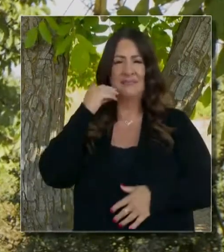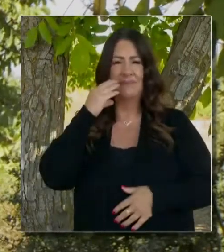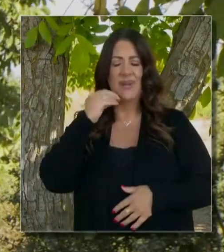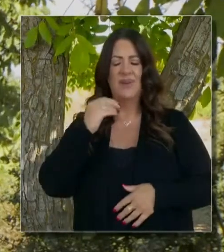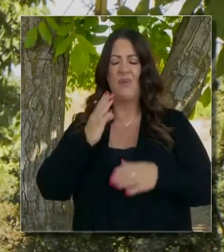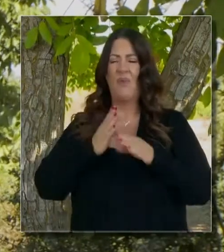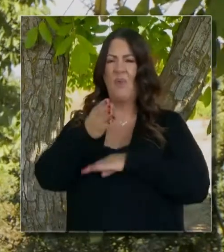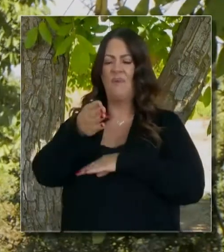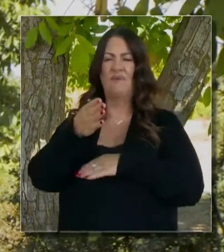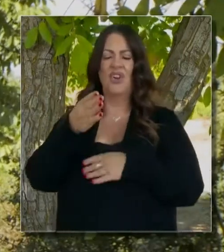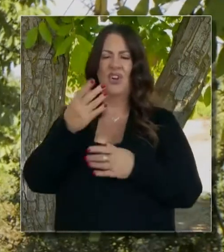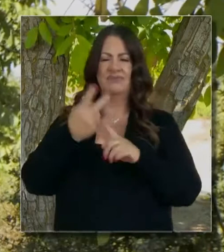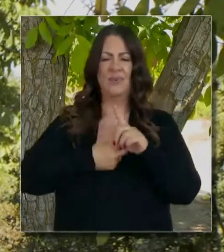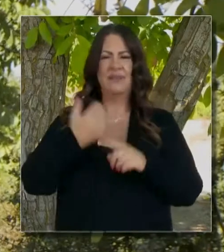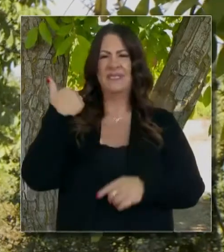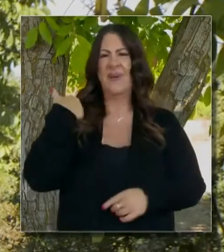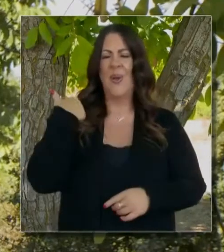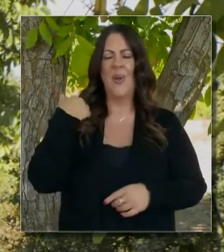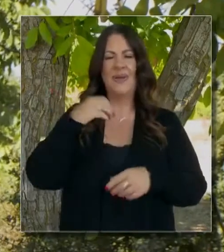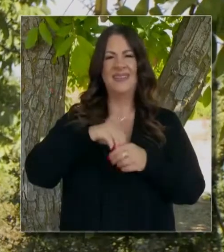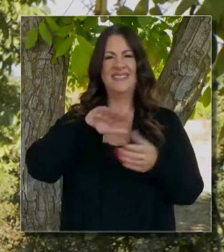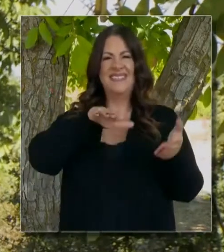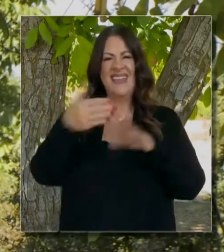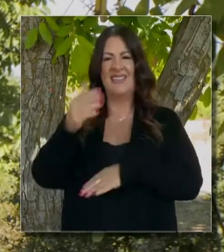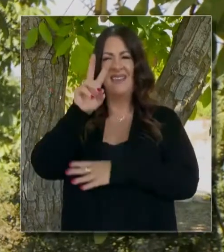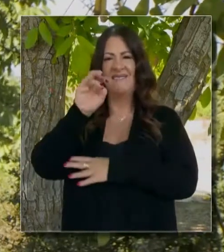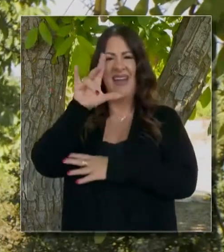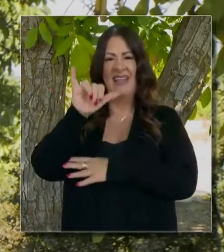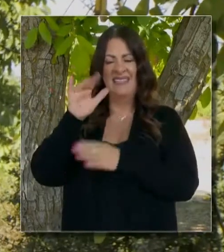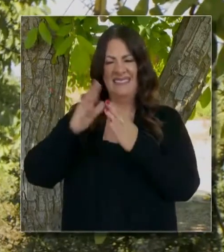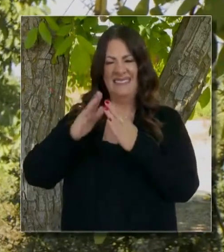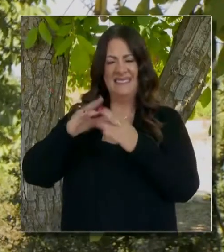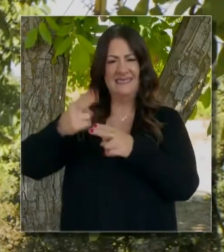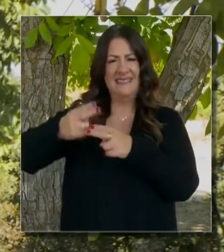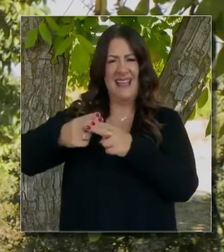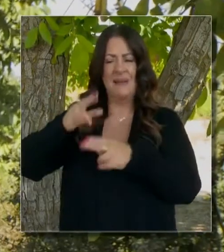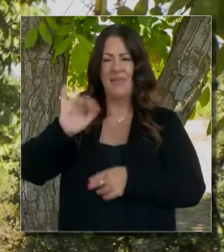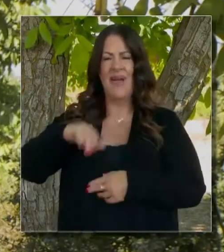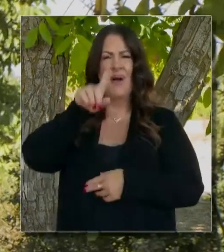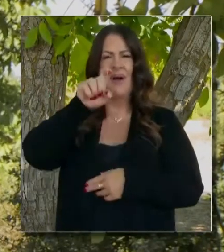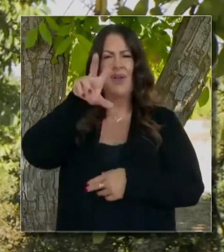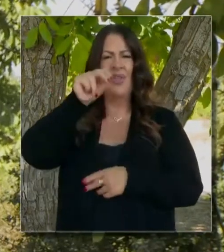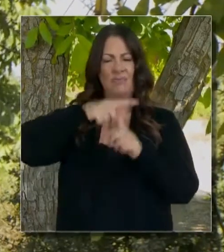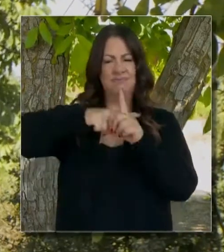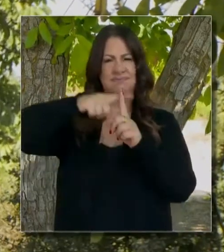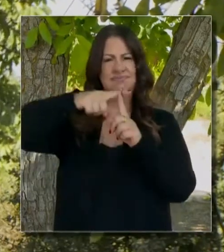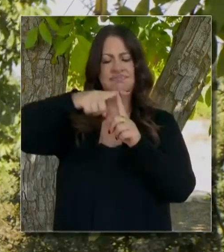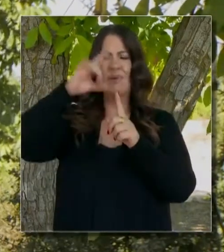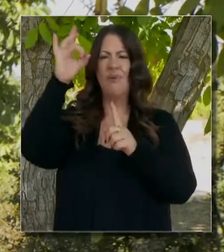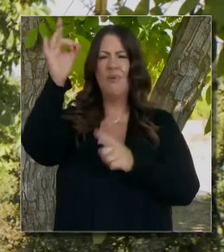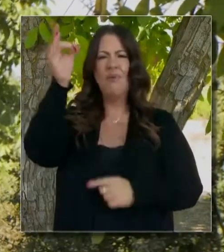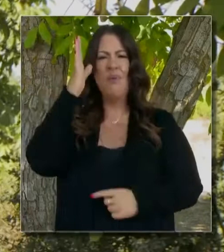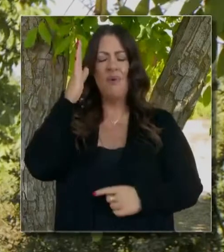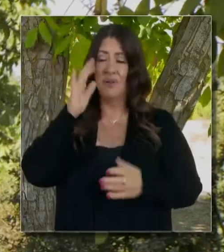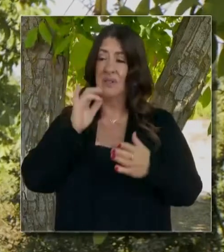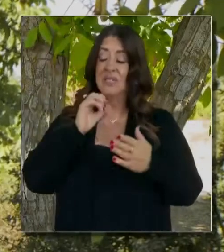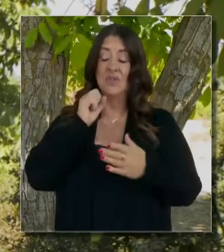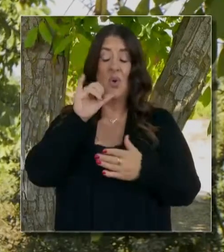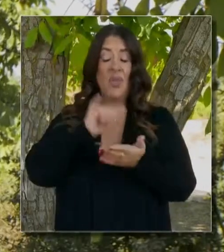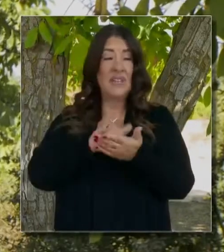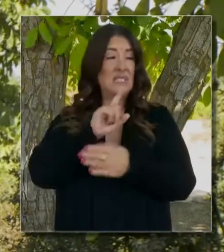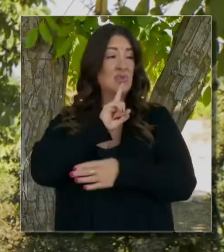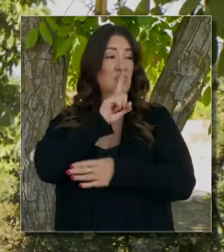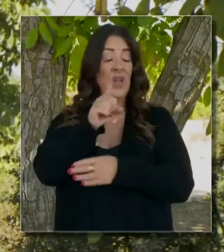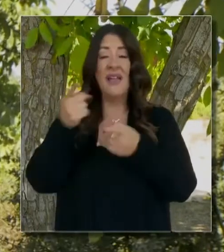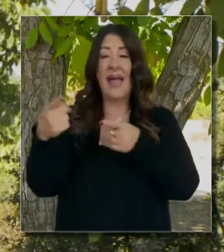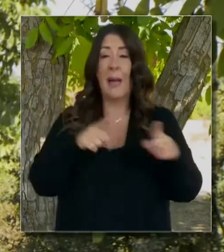7+ weeks ago in Death Valley, California, 130 degrees. This is real. This is happening. And